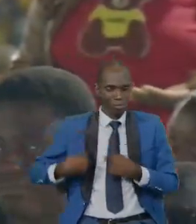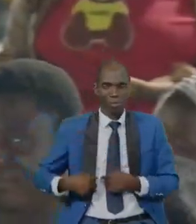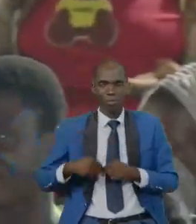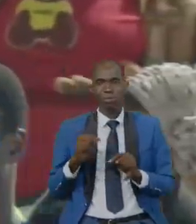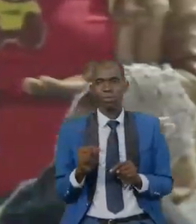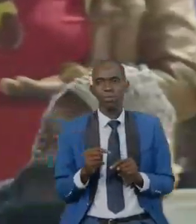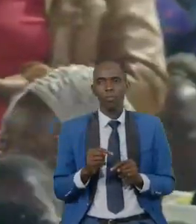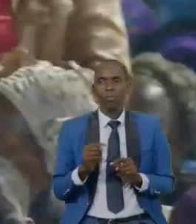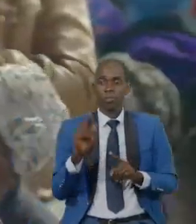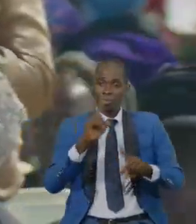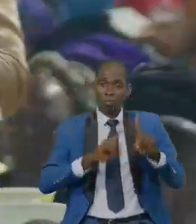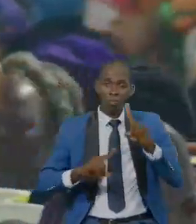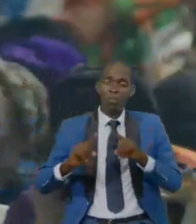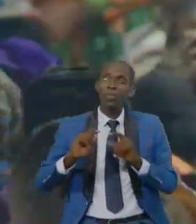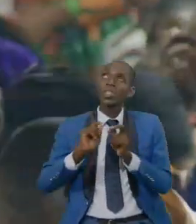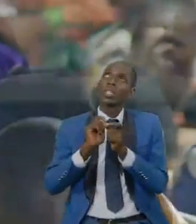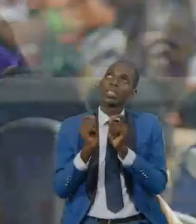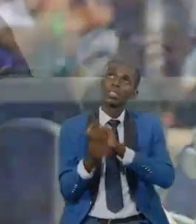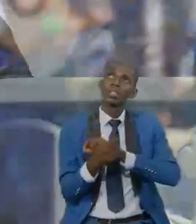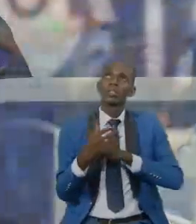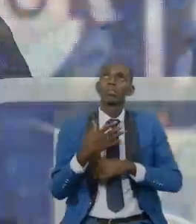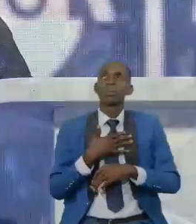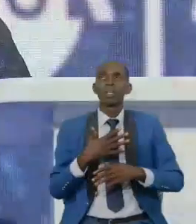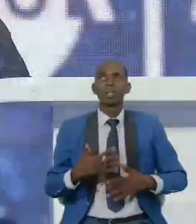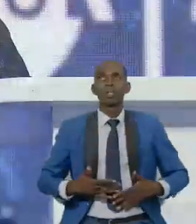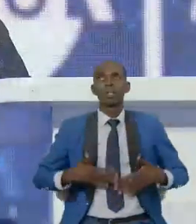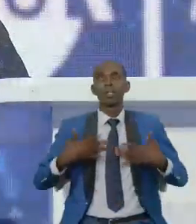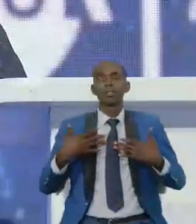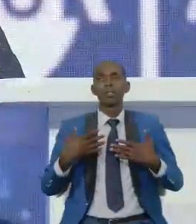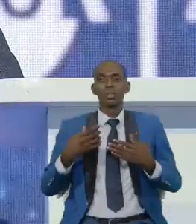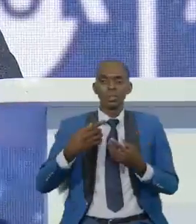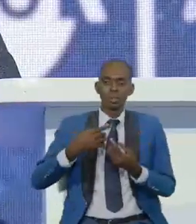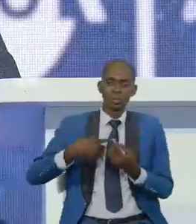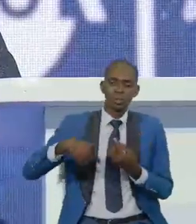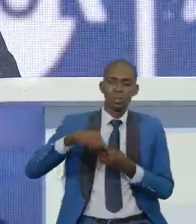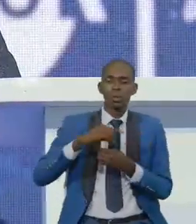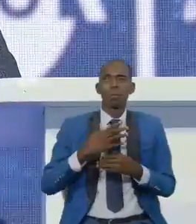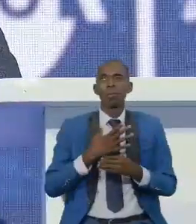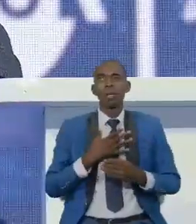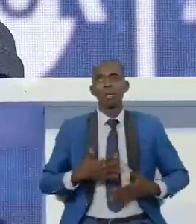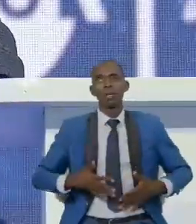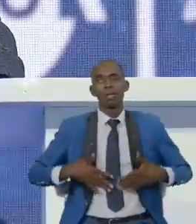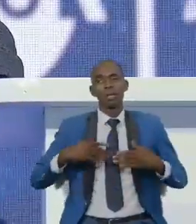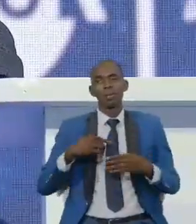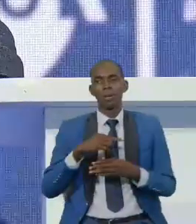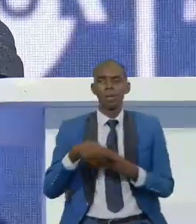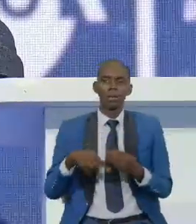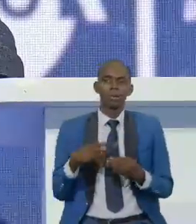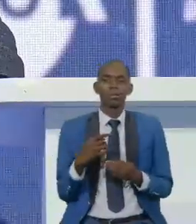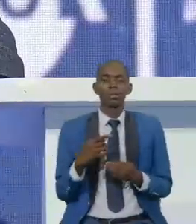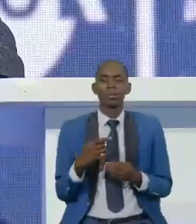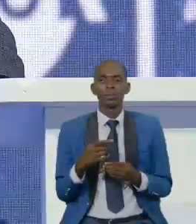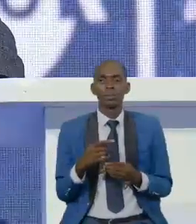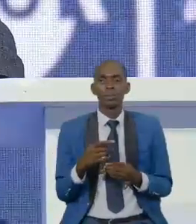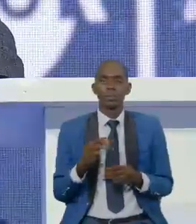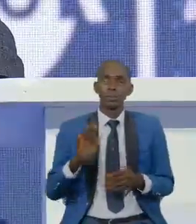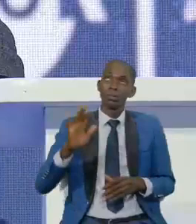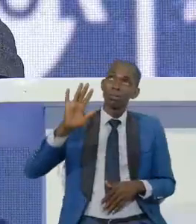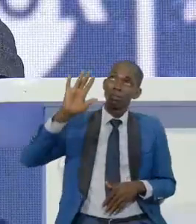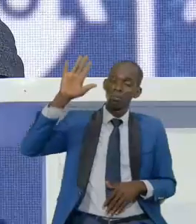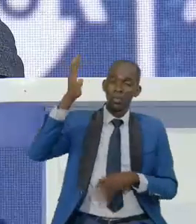Change my life. Turn my life around. Raise up that hand and stand